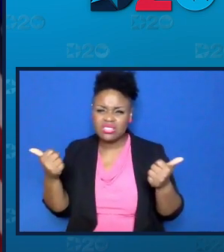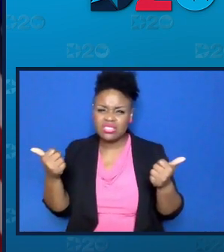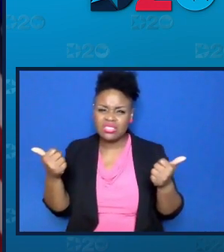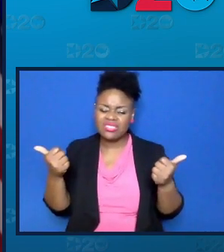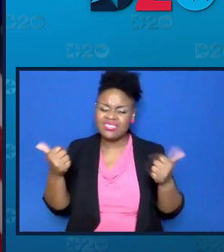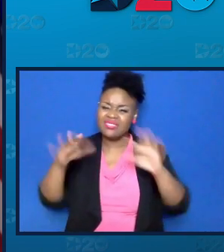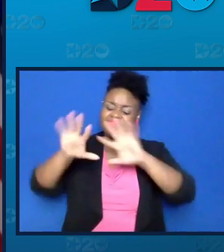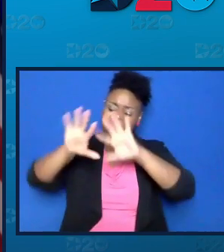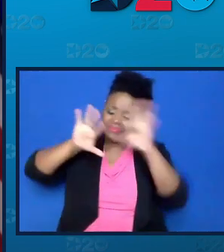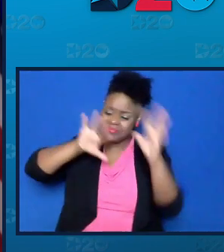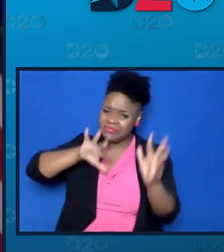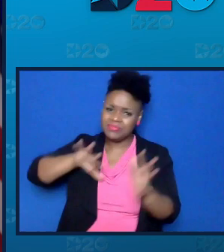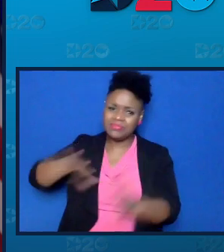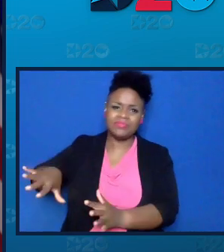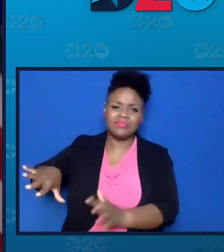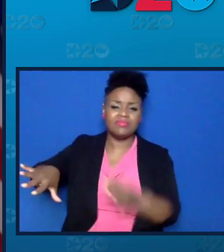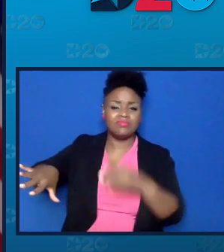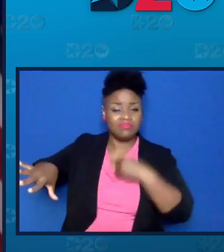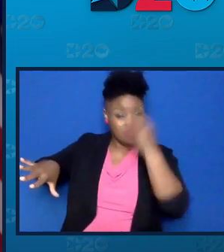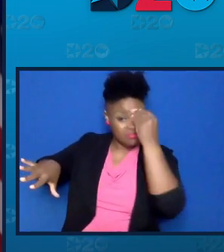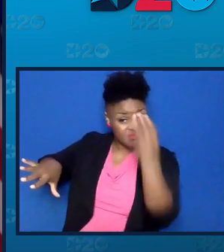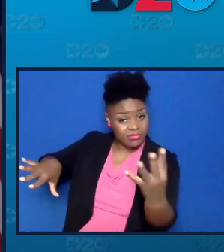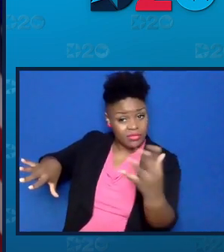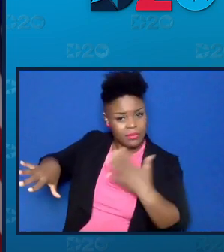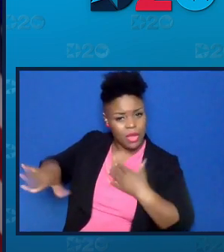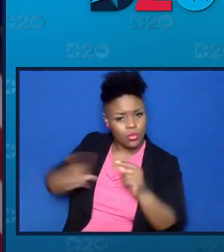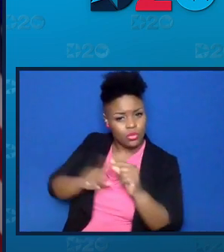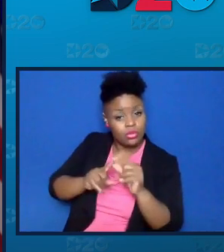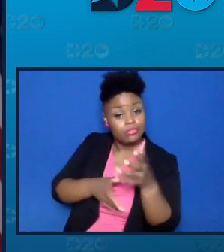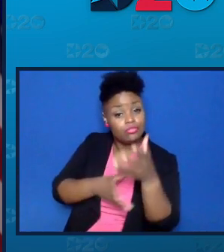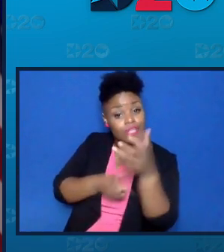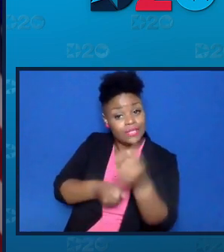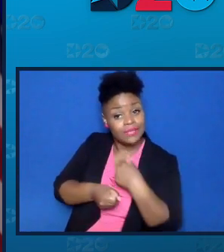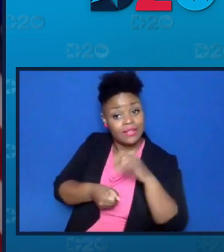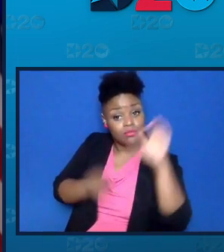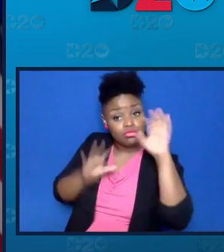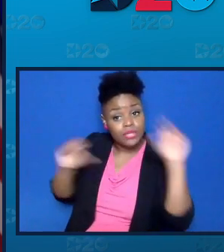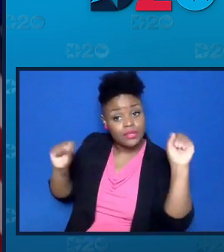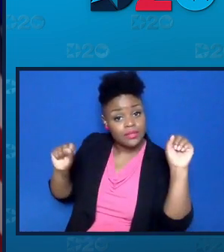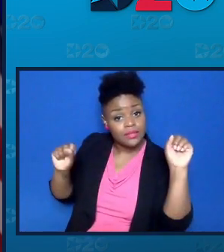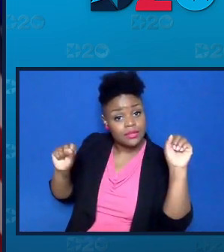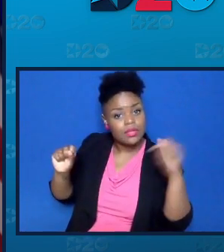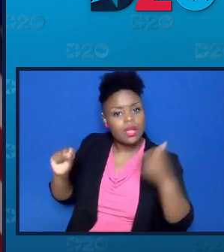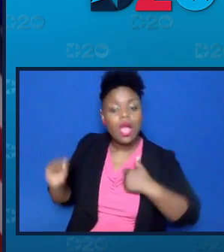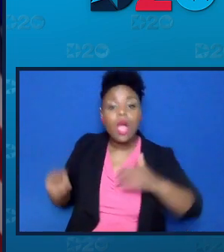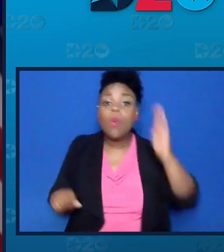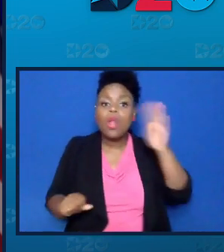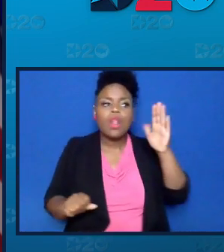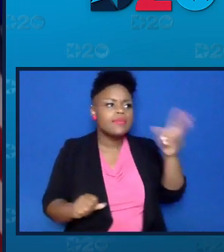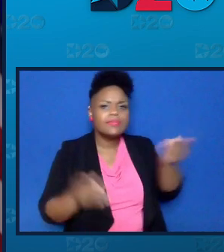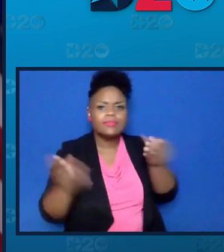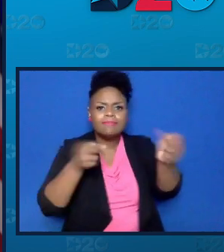you entrust me with the presidency, I will draw on the best of us, not the worst. I'll be an ally of the